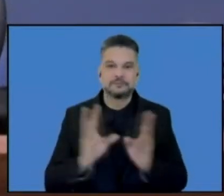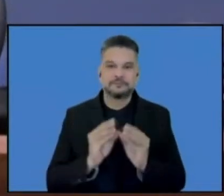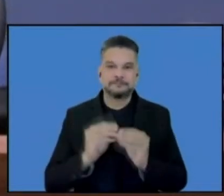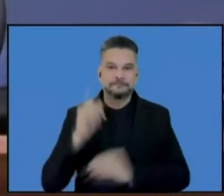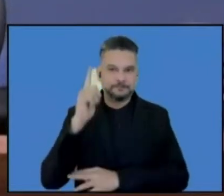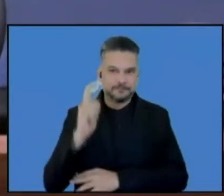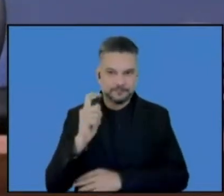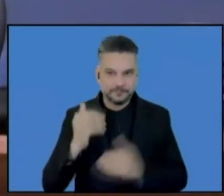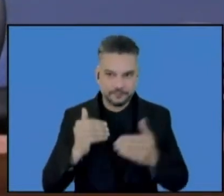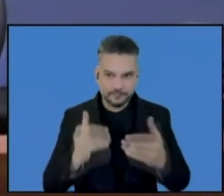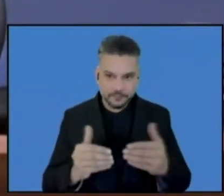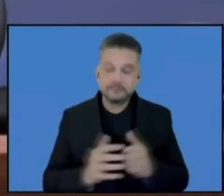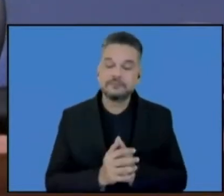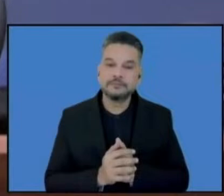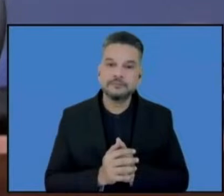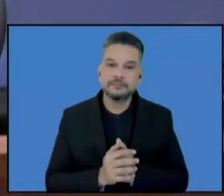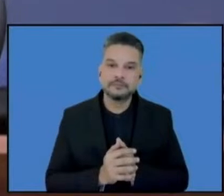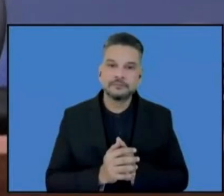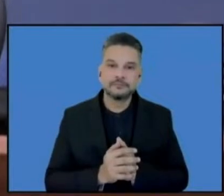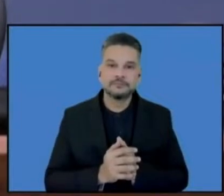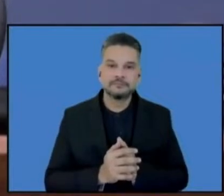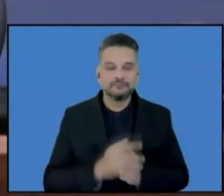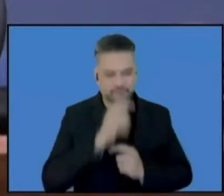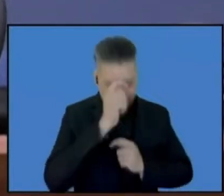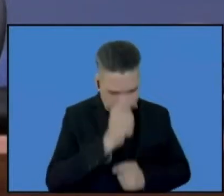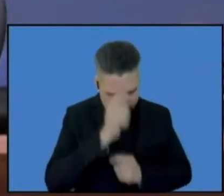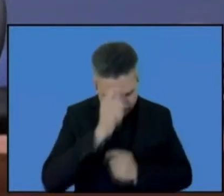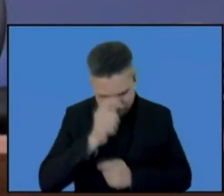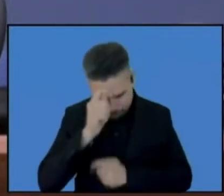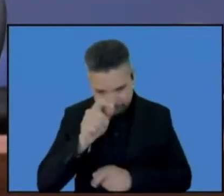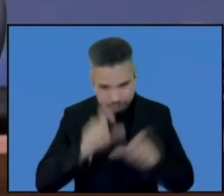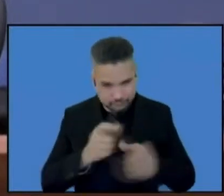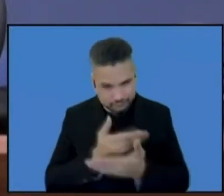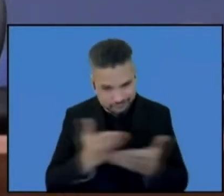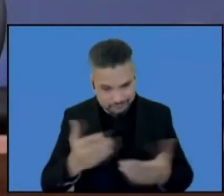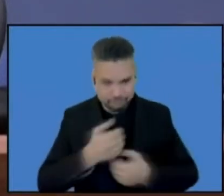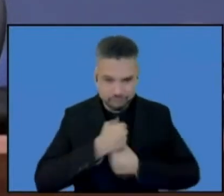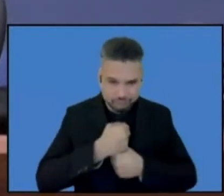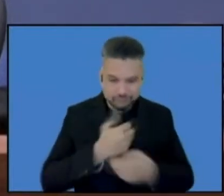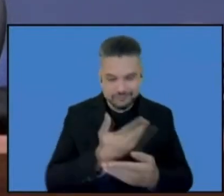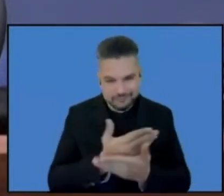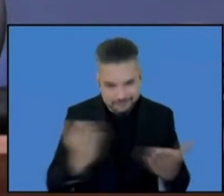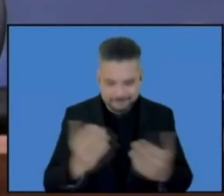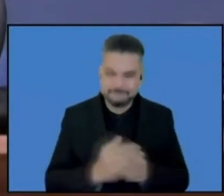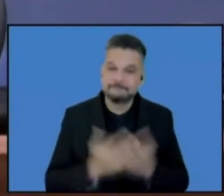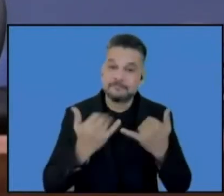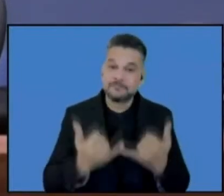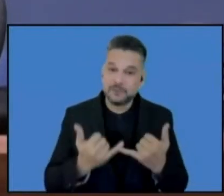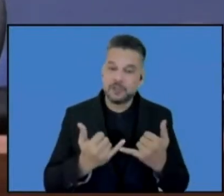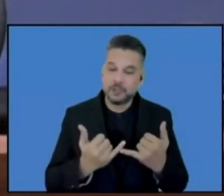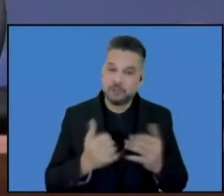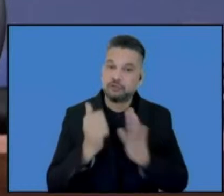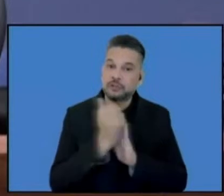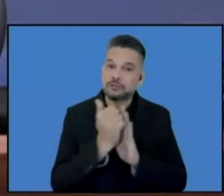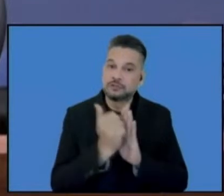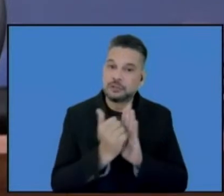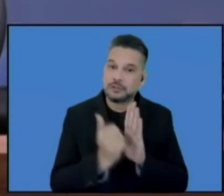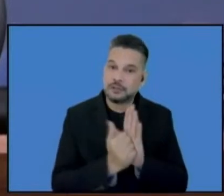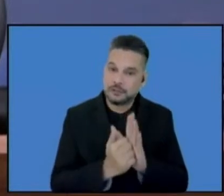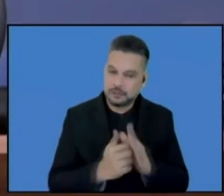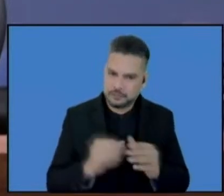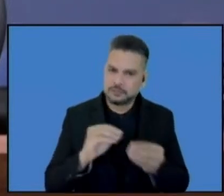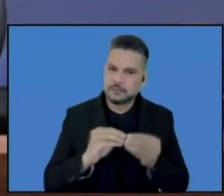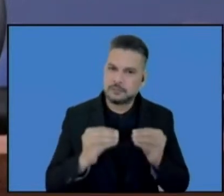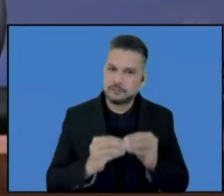Excellencies, distinguished delegates, we will continue with agenda item 3C, supporting migrant